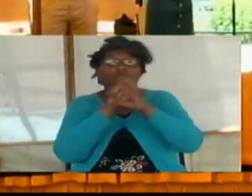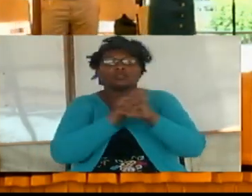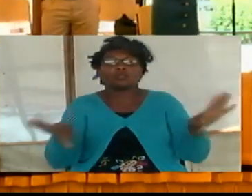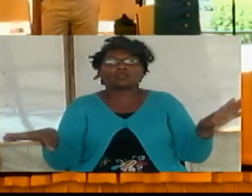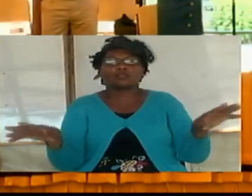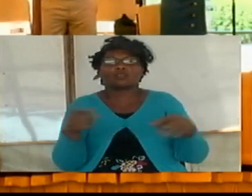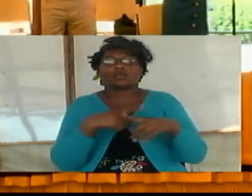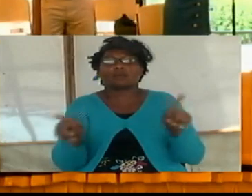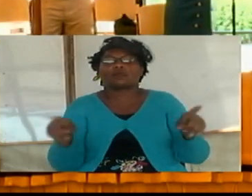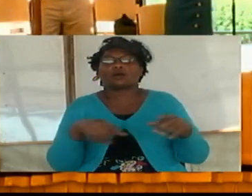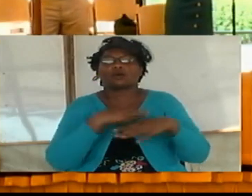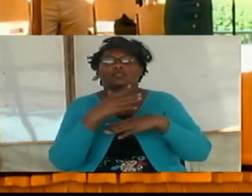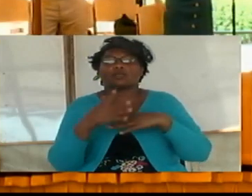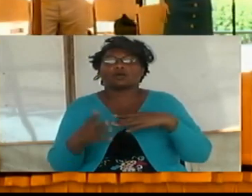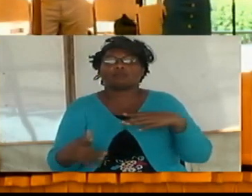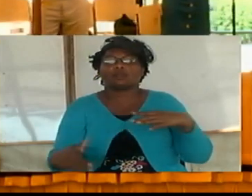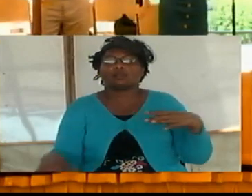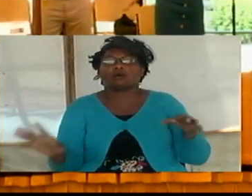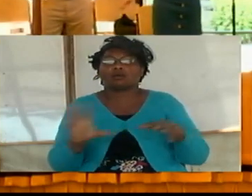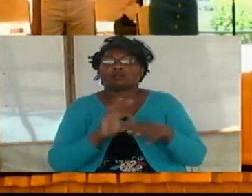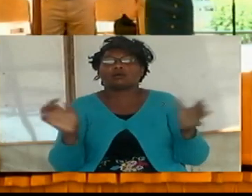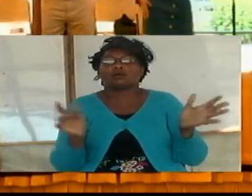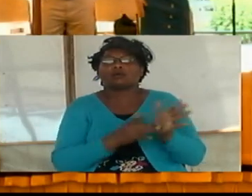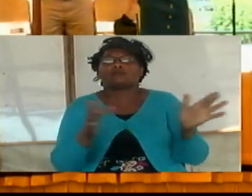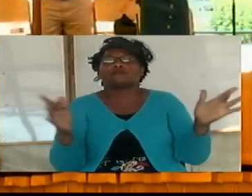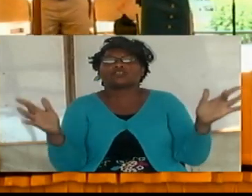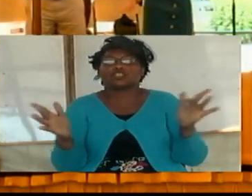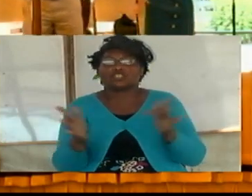blood. Nothing but the blood.